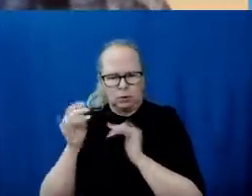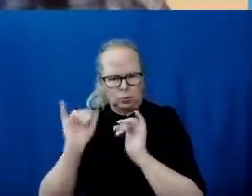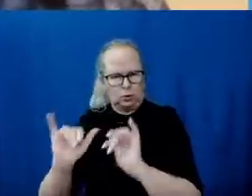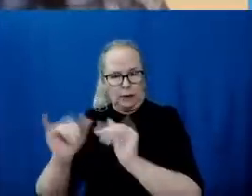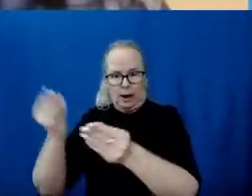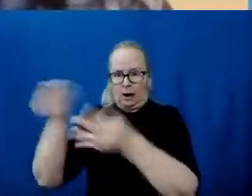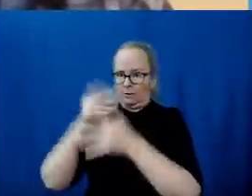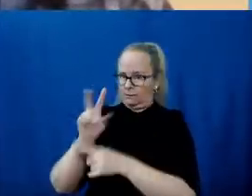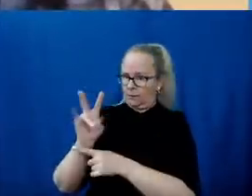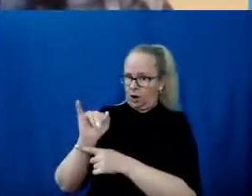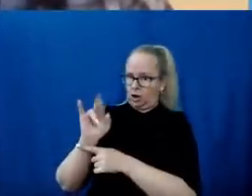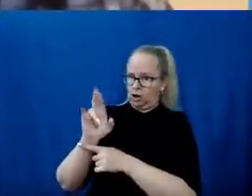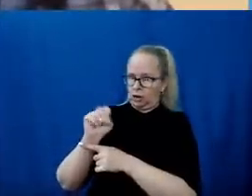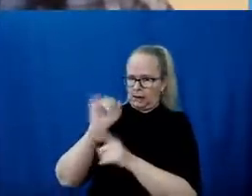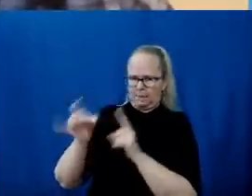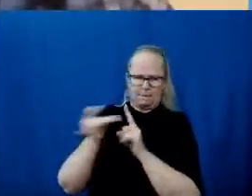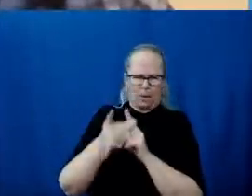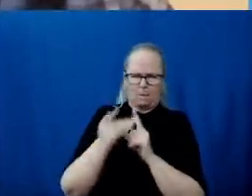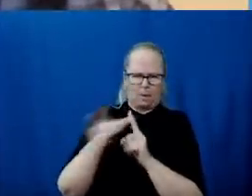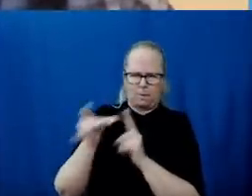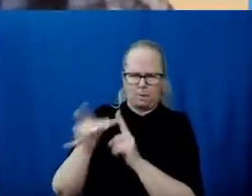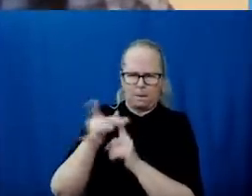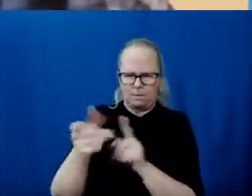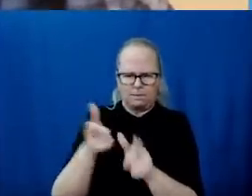the virus to be shedding, where we want to be detected. Because